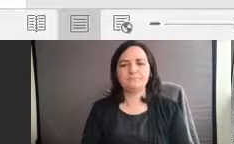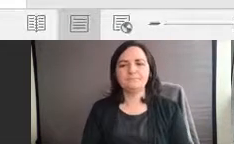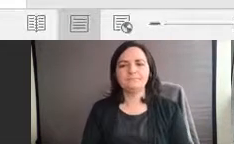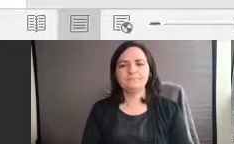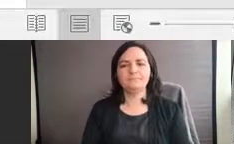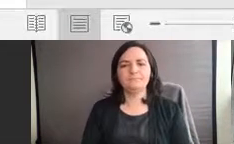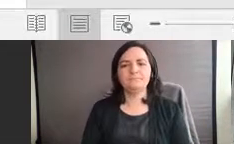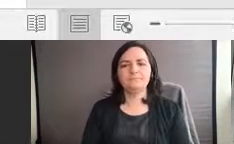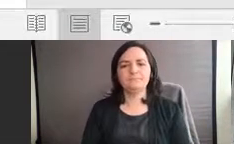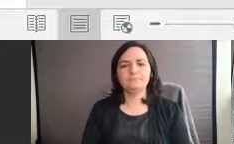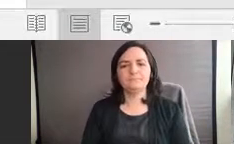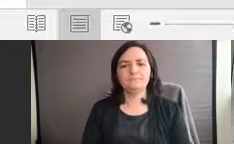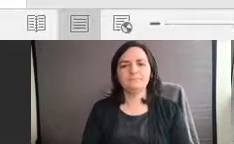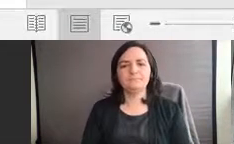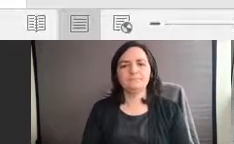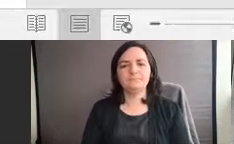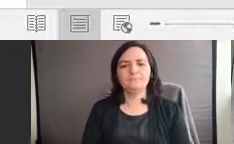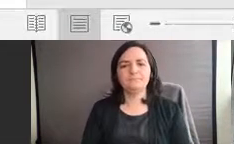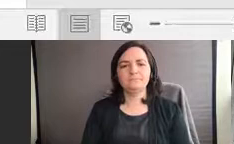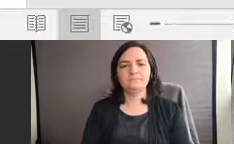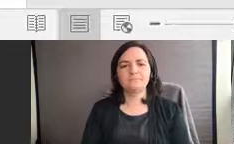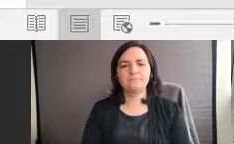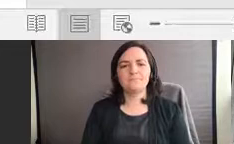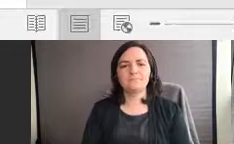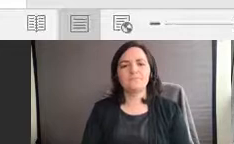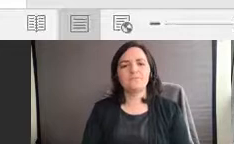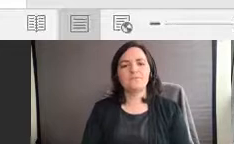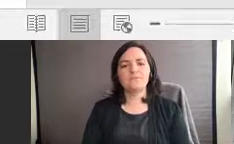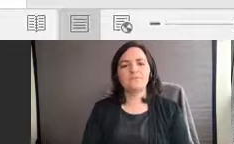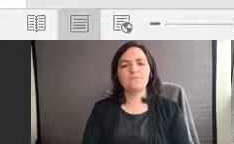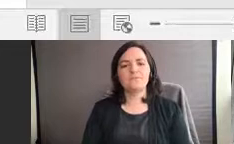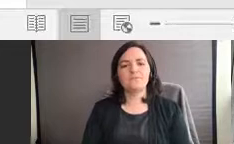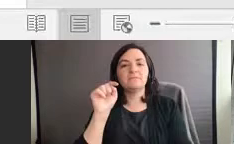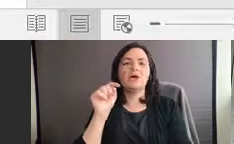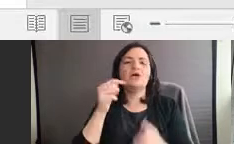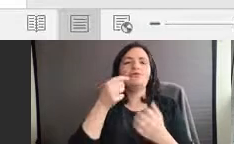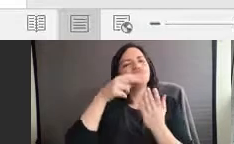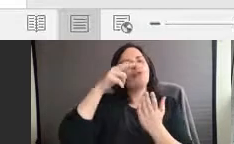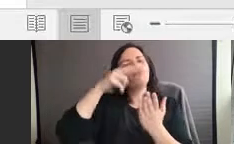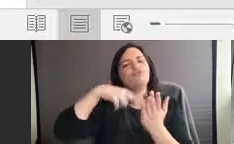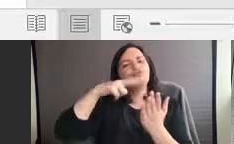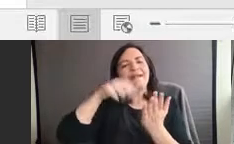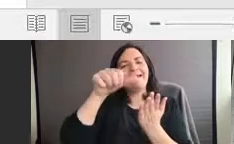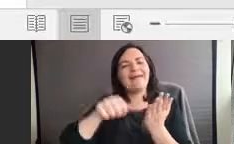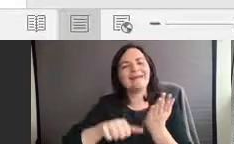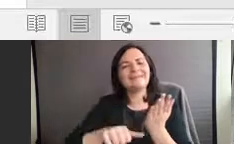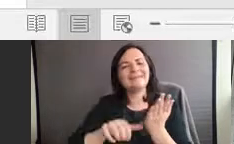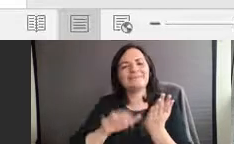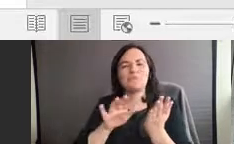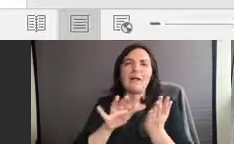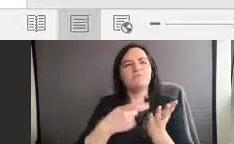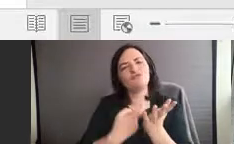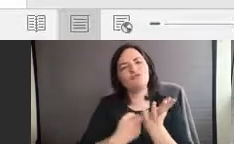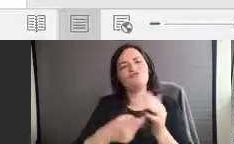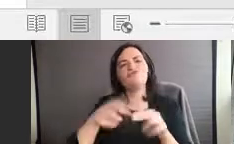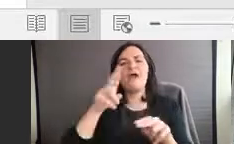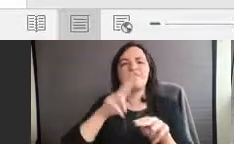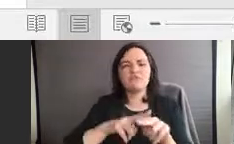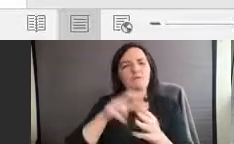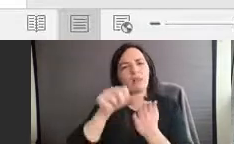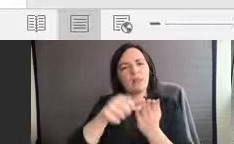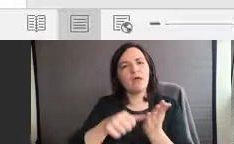And then here, this is the beginning of a reading list, a beginning of a reference list that you